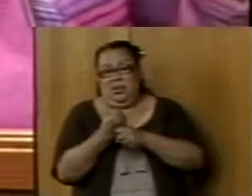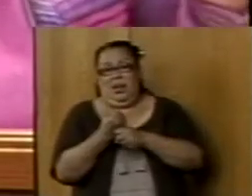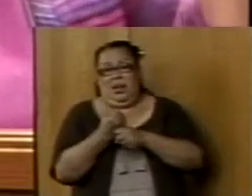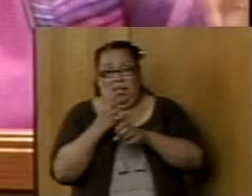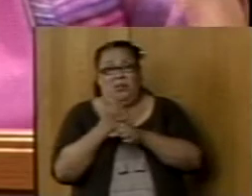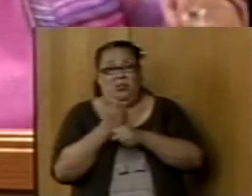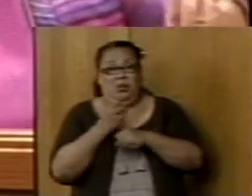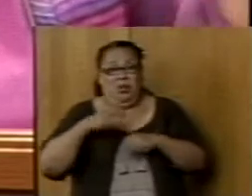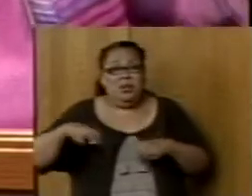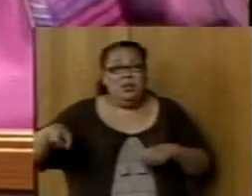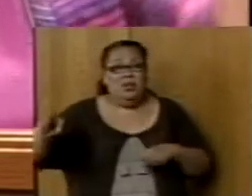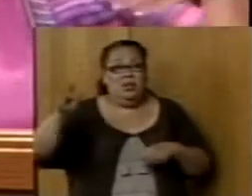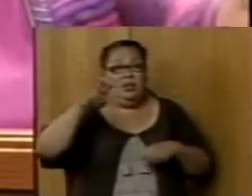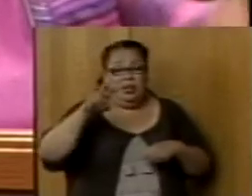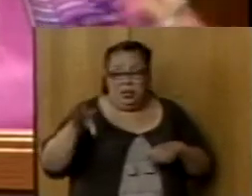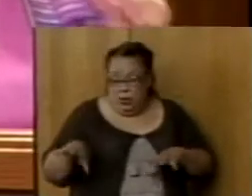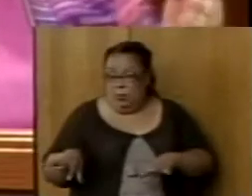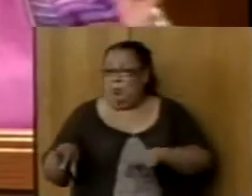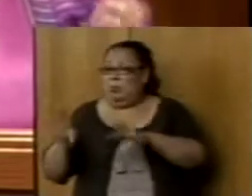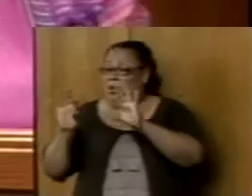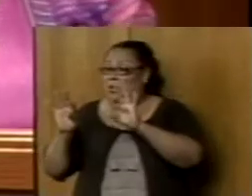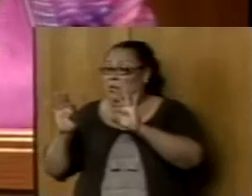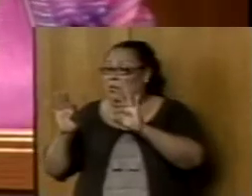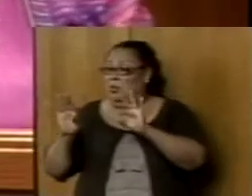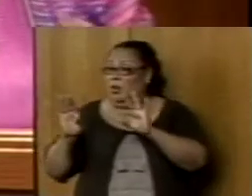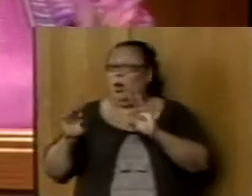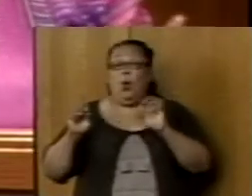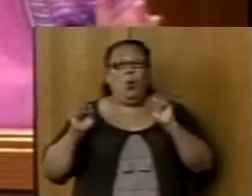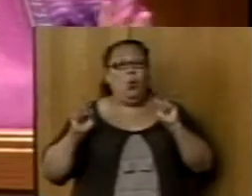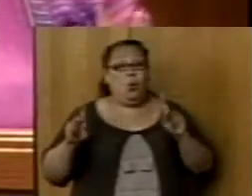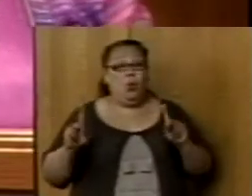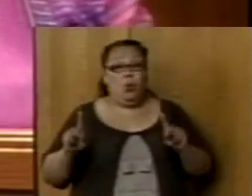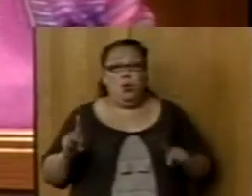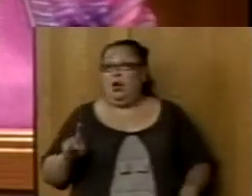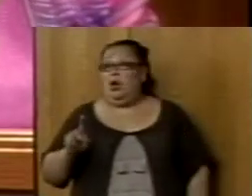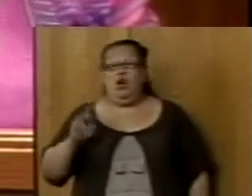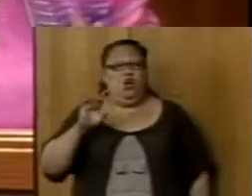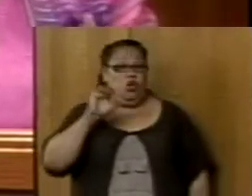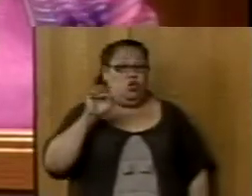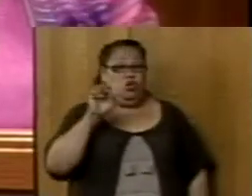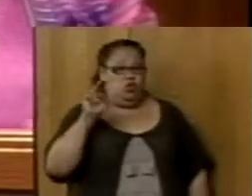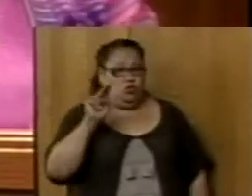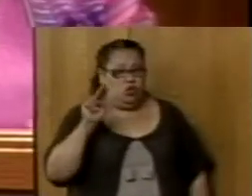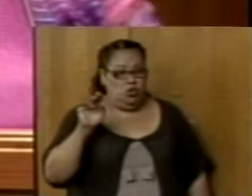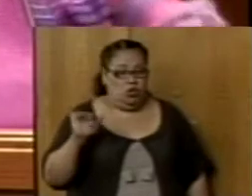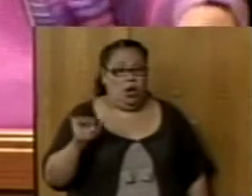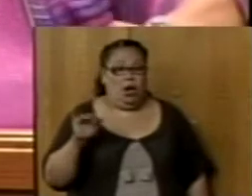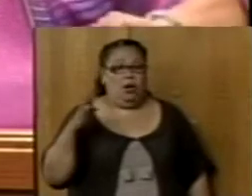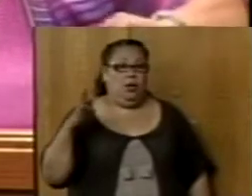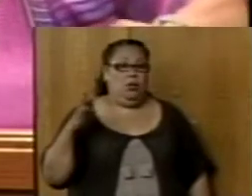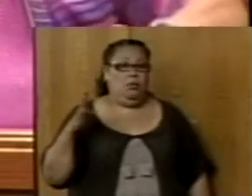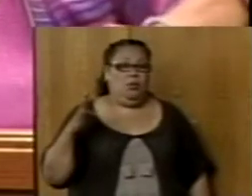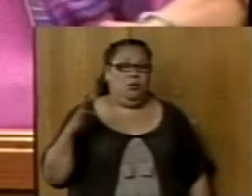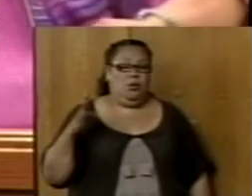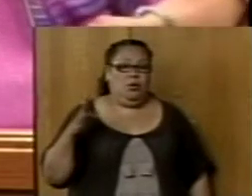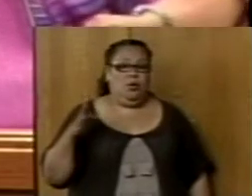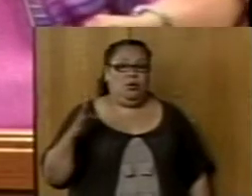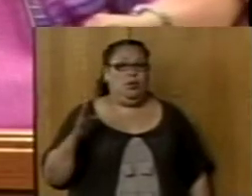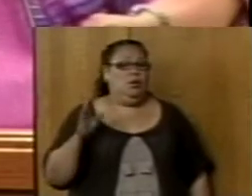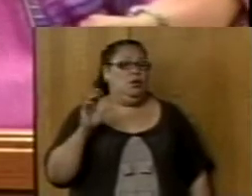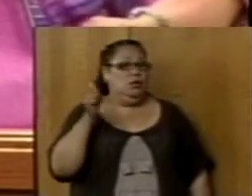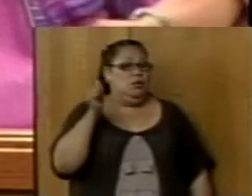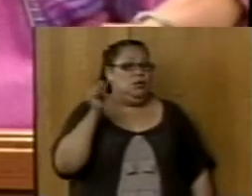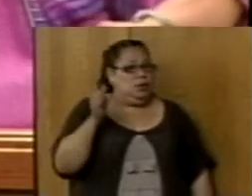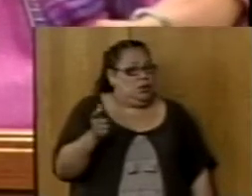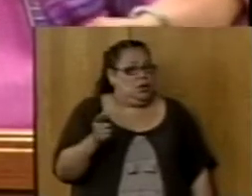route, you bus stop, you pick up the kids, and you're like, okay, Johnny Blue is not here. Johnny Blue, let me give him 10